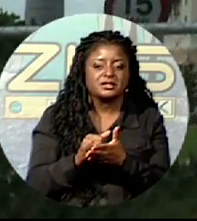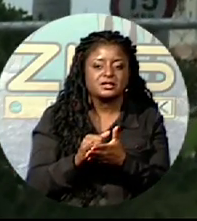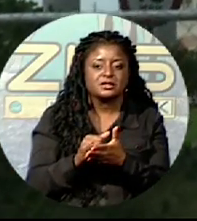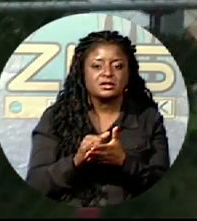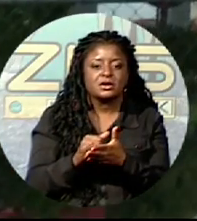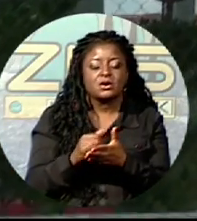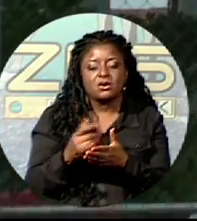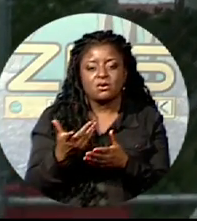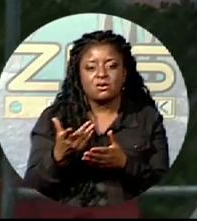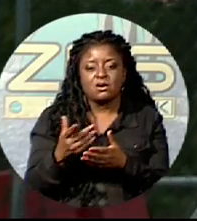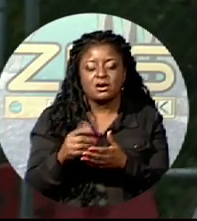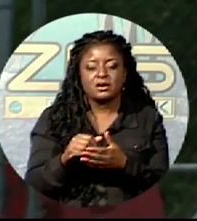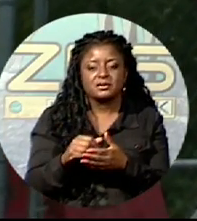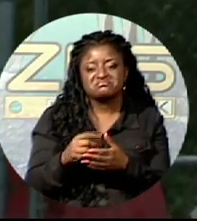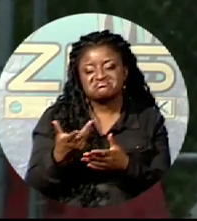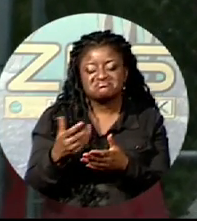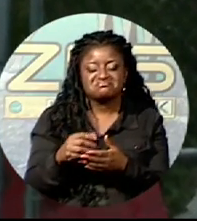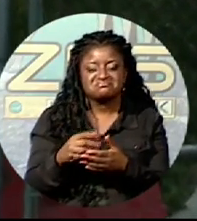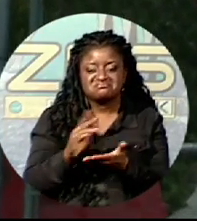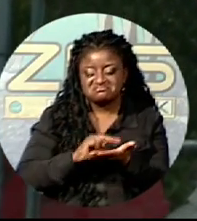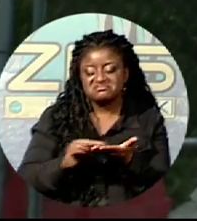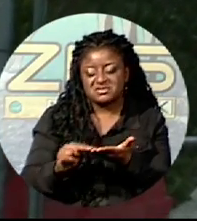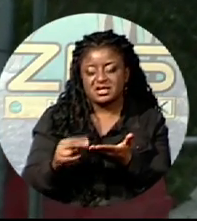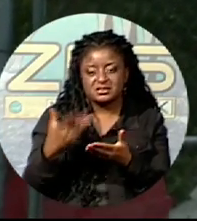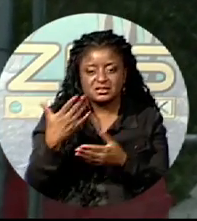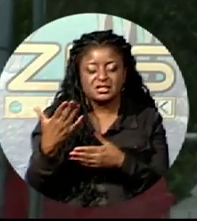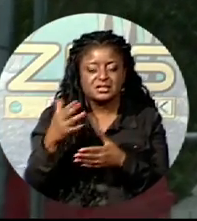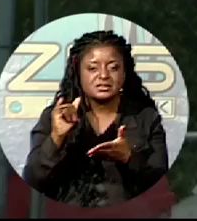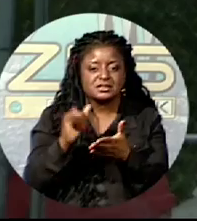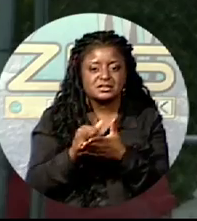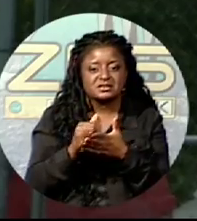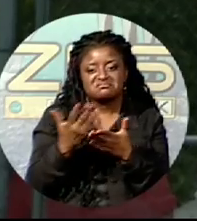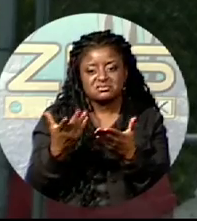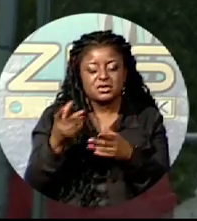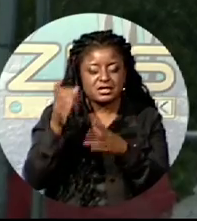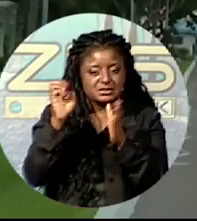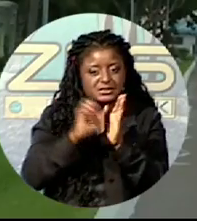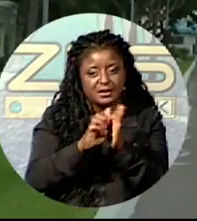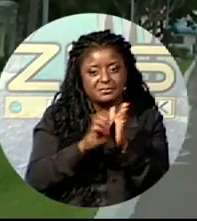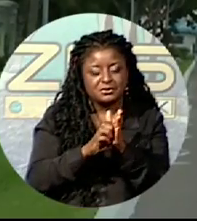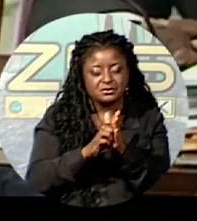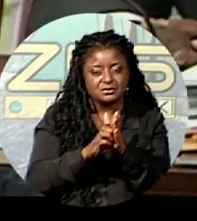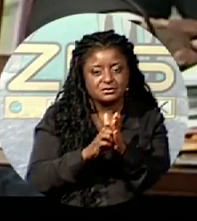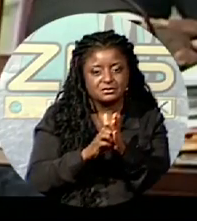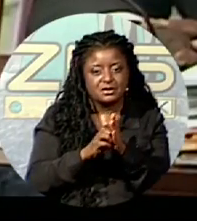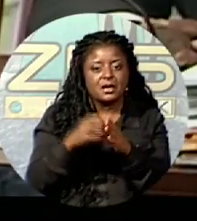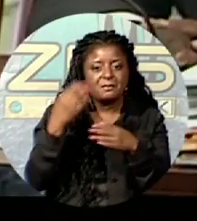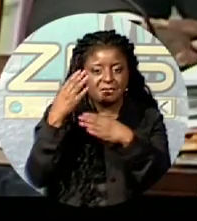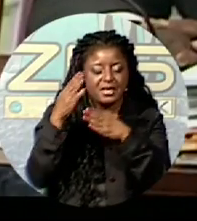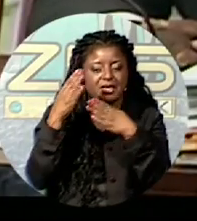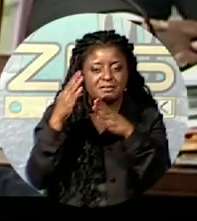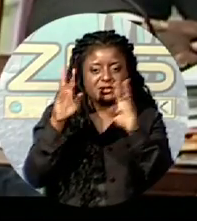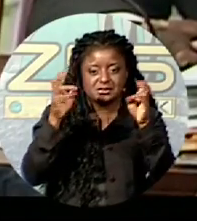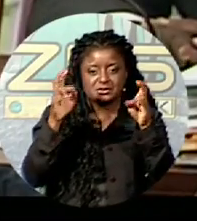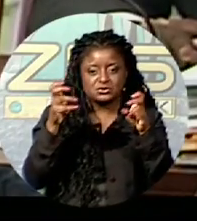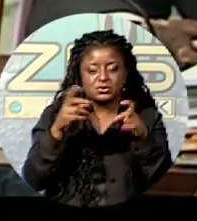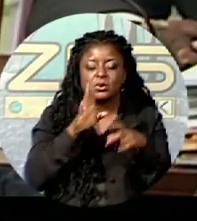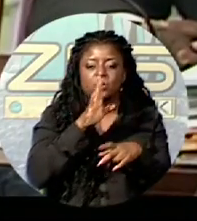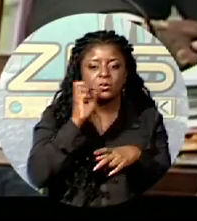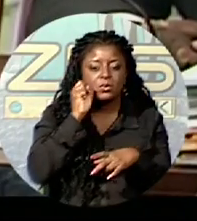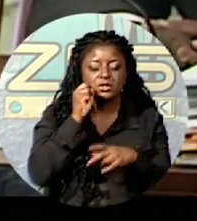that Bahamian citizenship was promised to thousands of Chinese as a part of the deal. And it is not unique to this